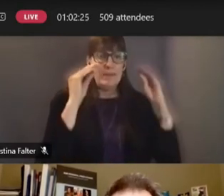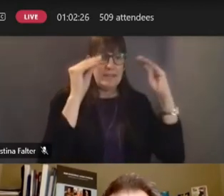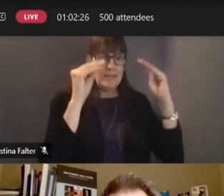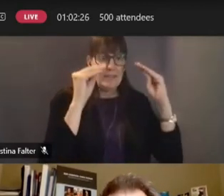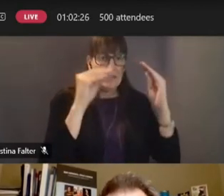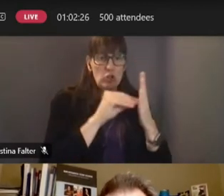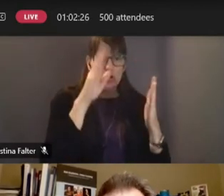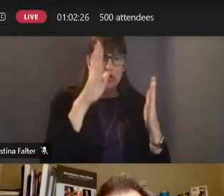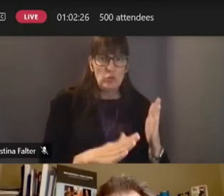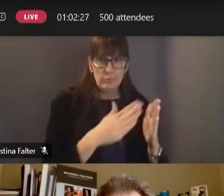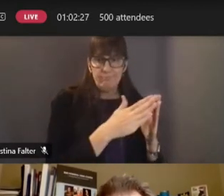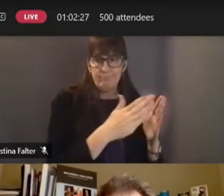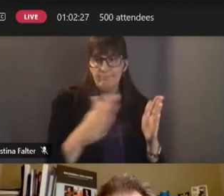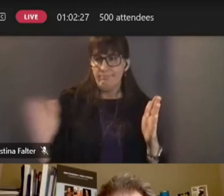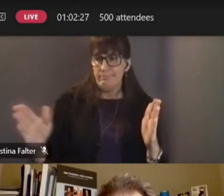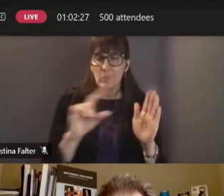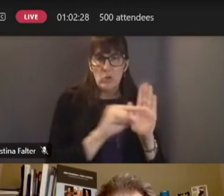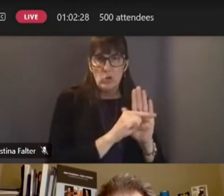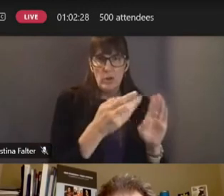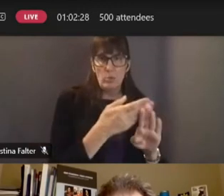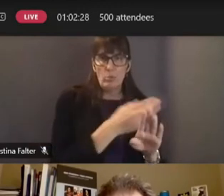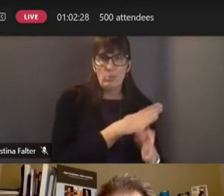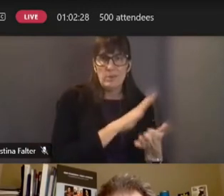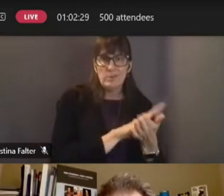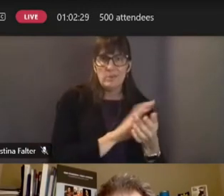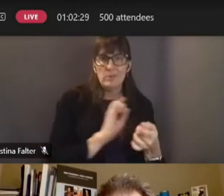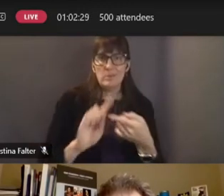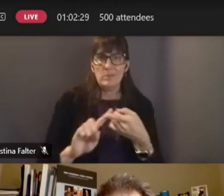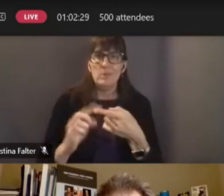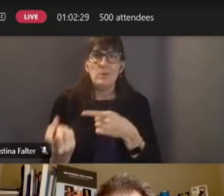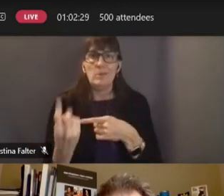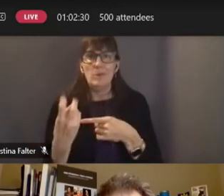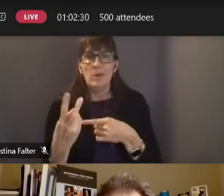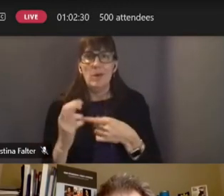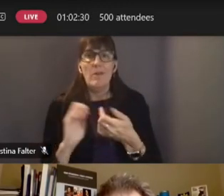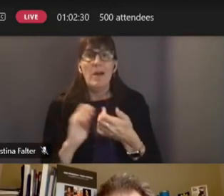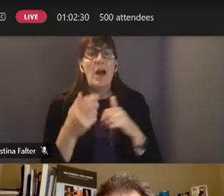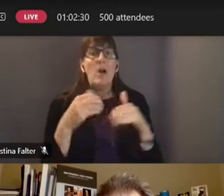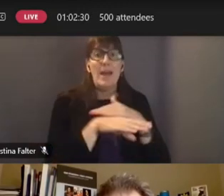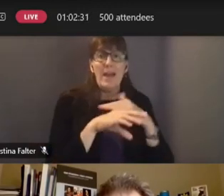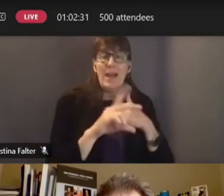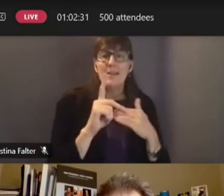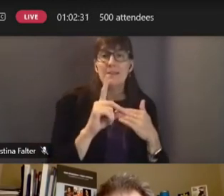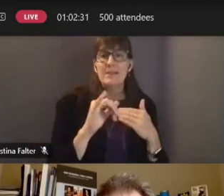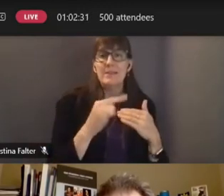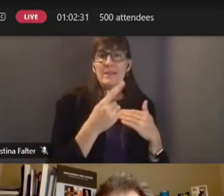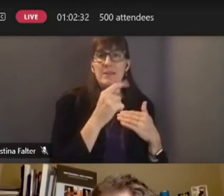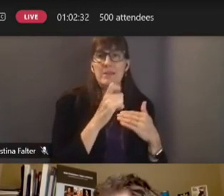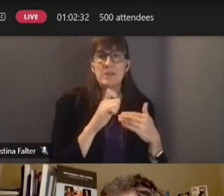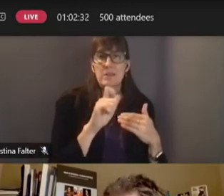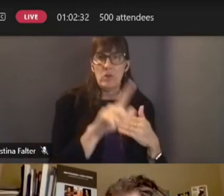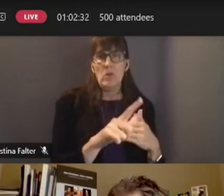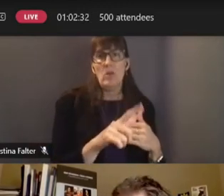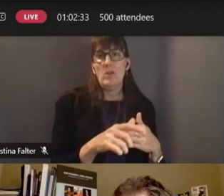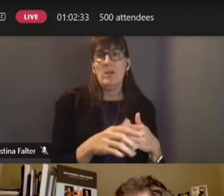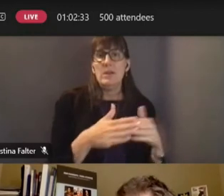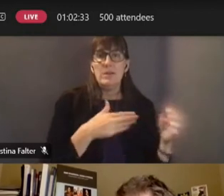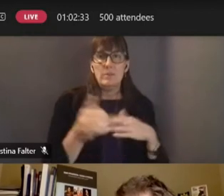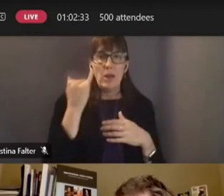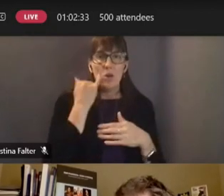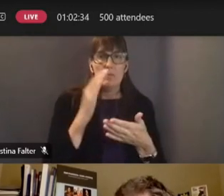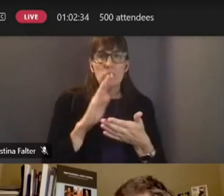grade bands, preschool through grade 12, how to access their digital portals, whether that's Schoology or Seesaw, in the first couple of weeks of